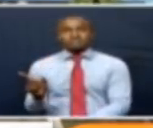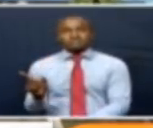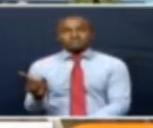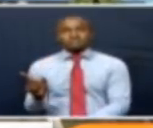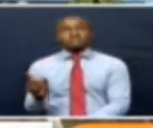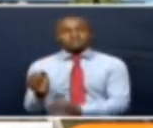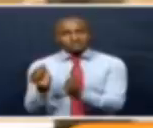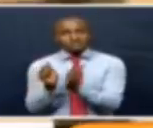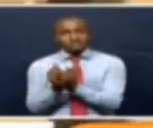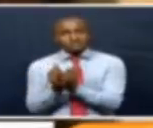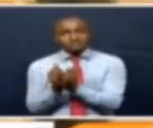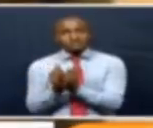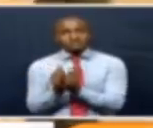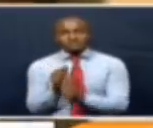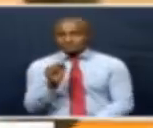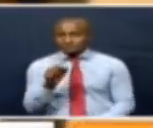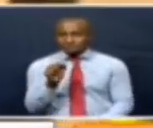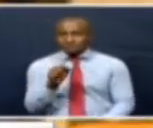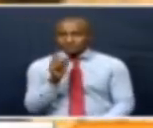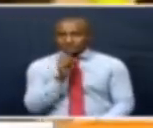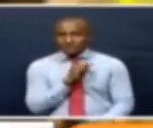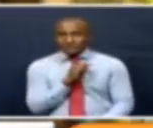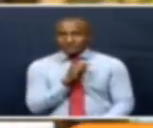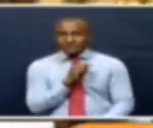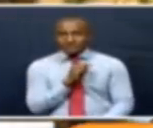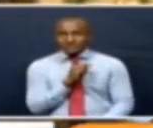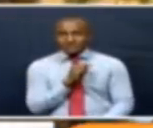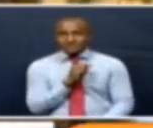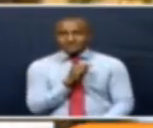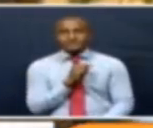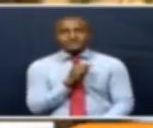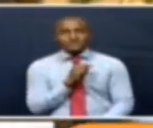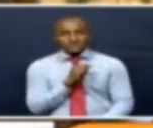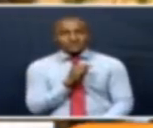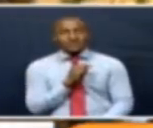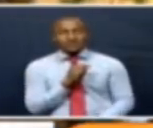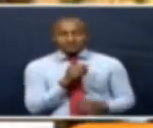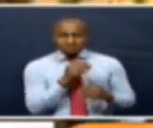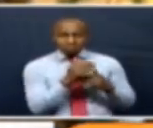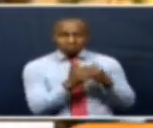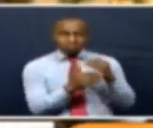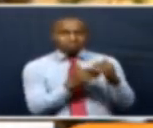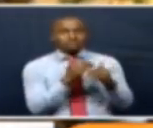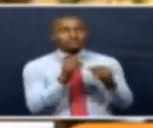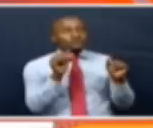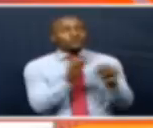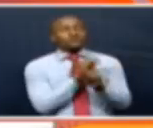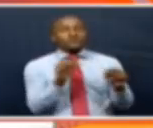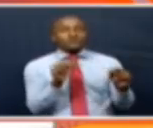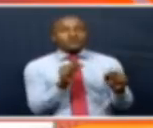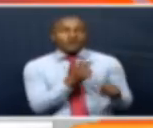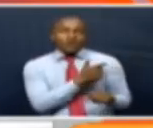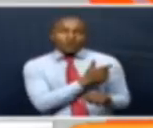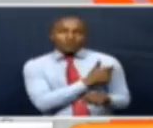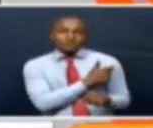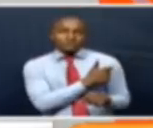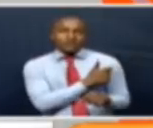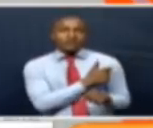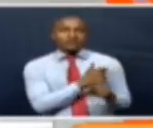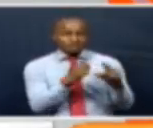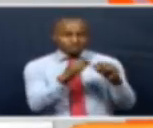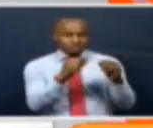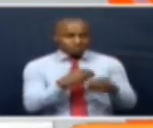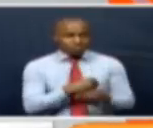She's in the custody. The horror of events, he says, unfolded in a matter of minutes. The hospital released a